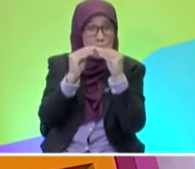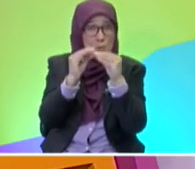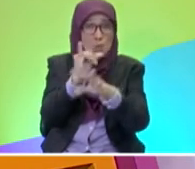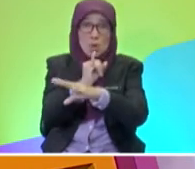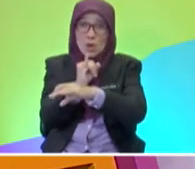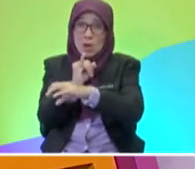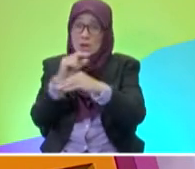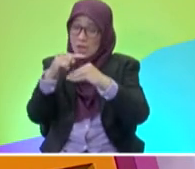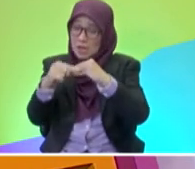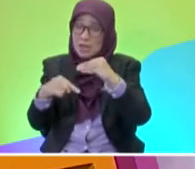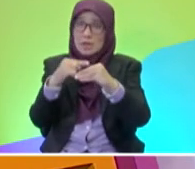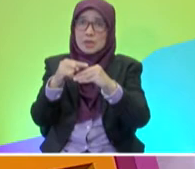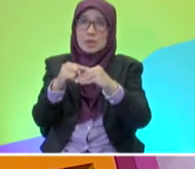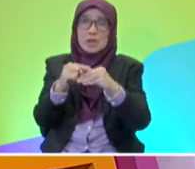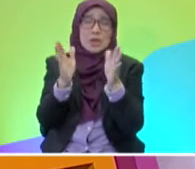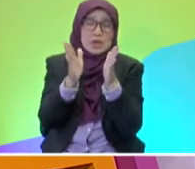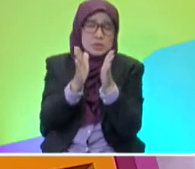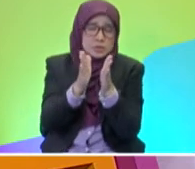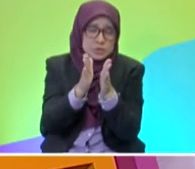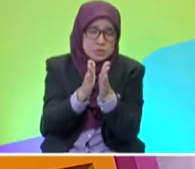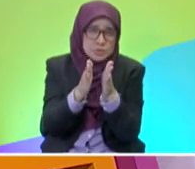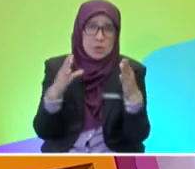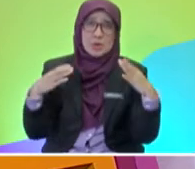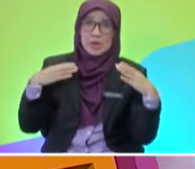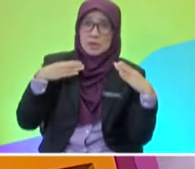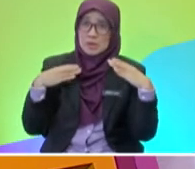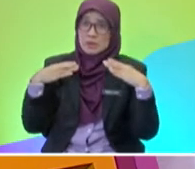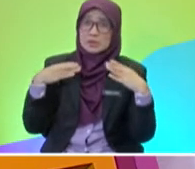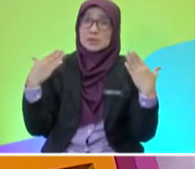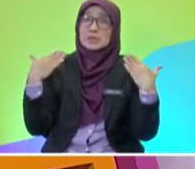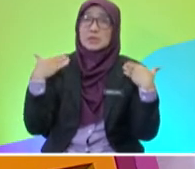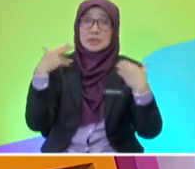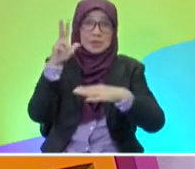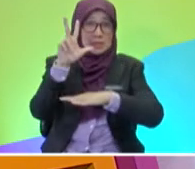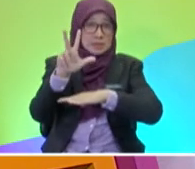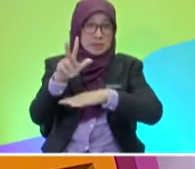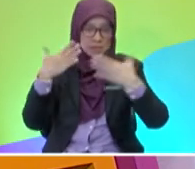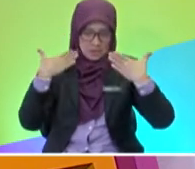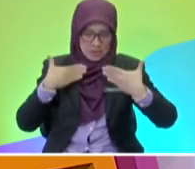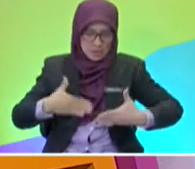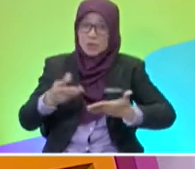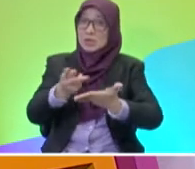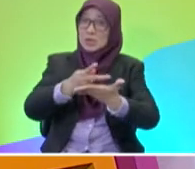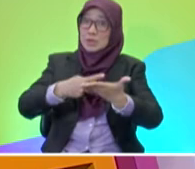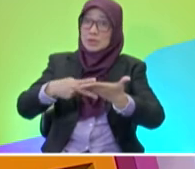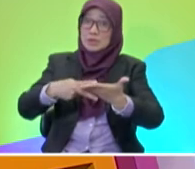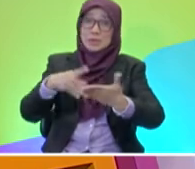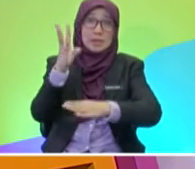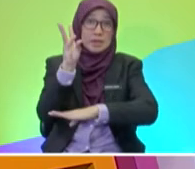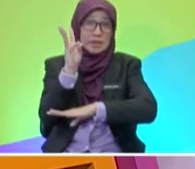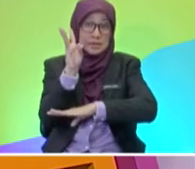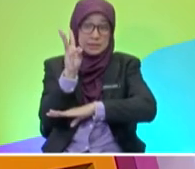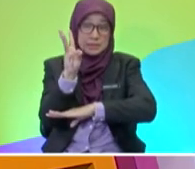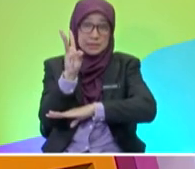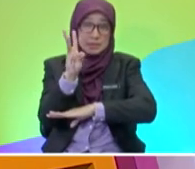insects are small creatures that has 3 body parts, 6 legs or